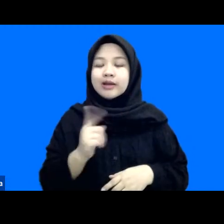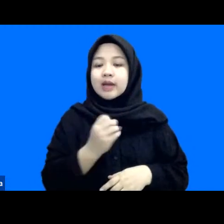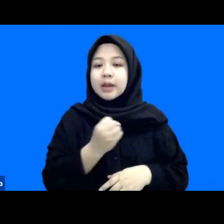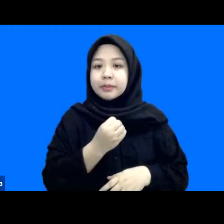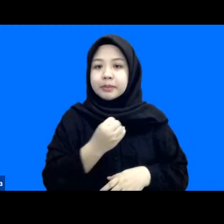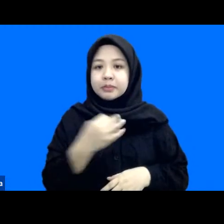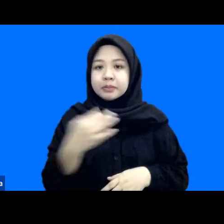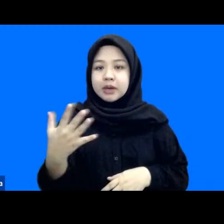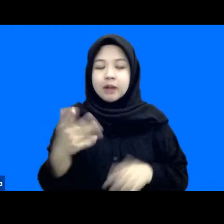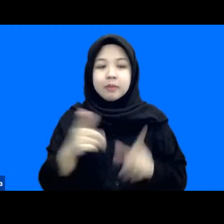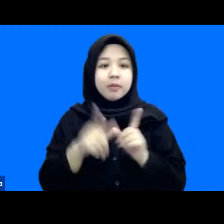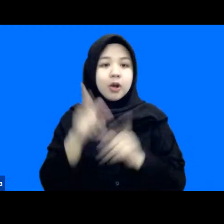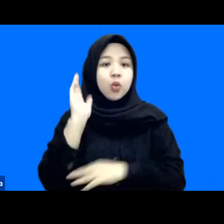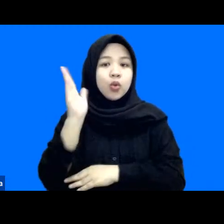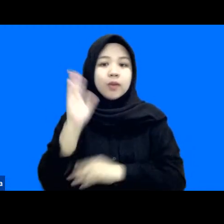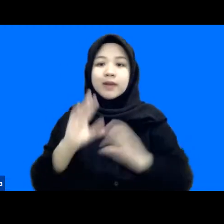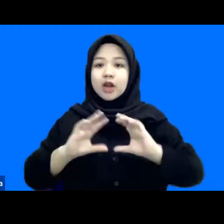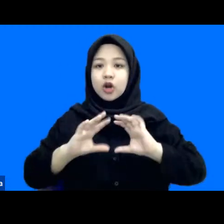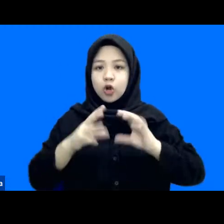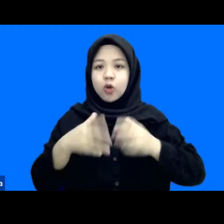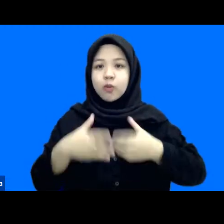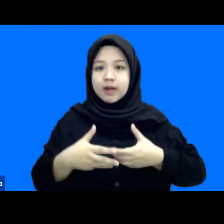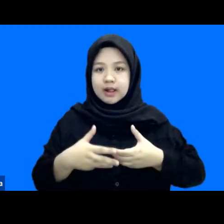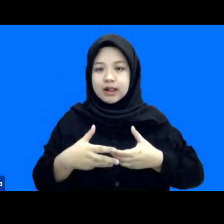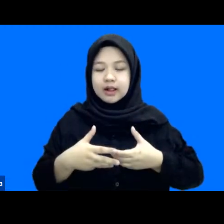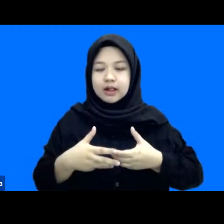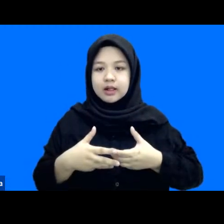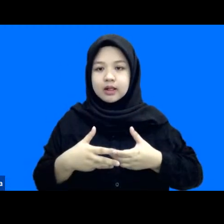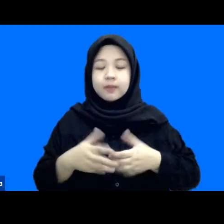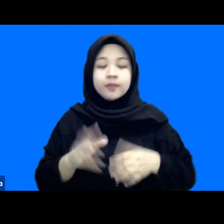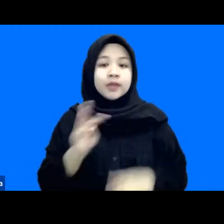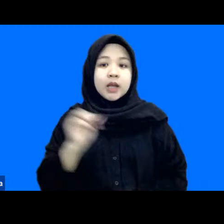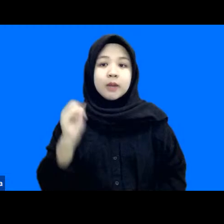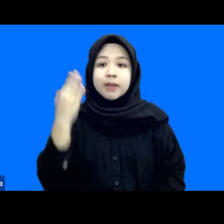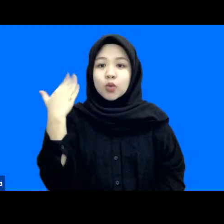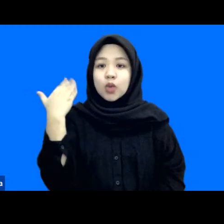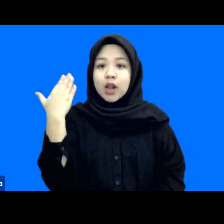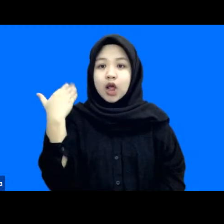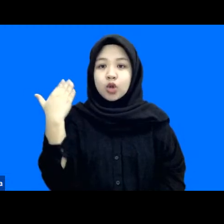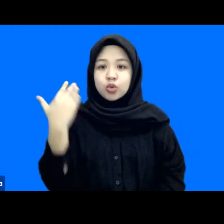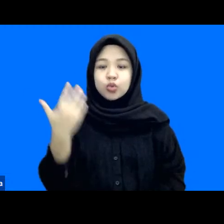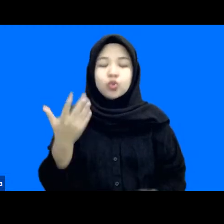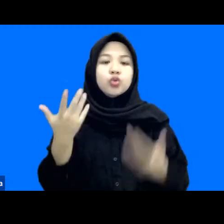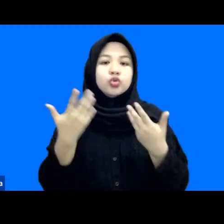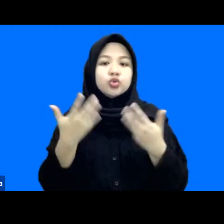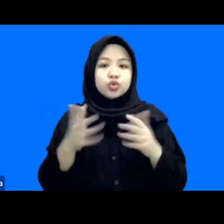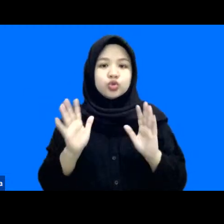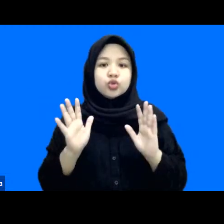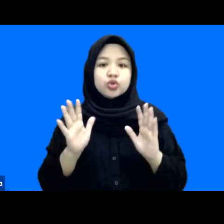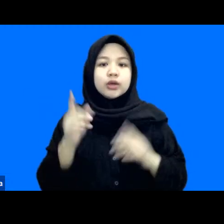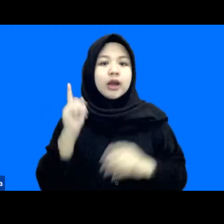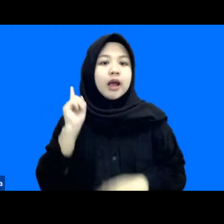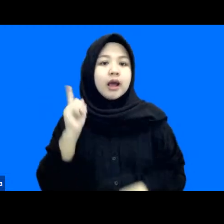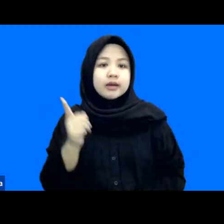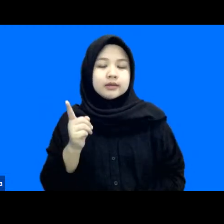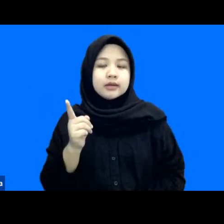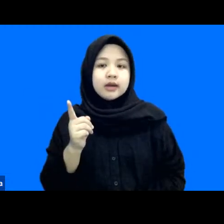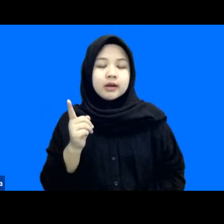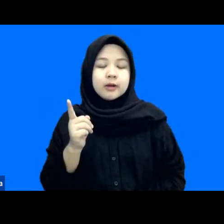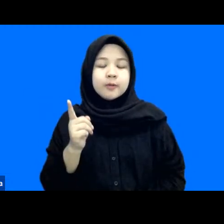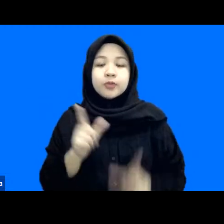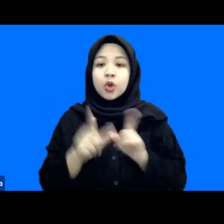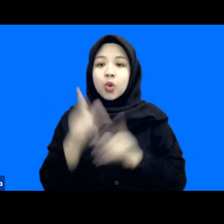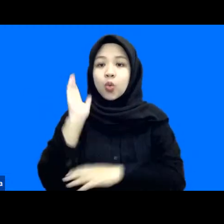and last week we already had our first global webinar with the